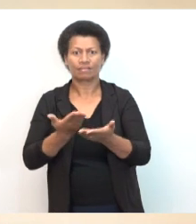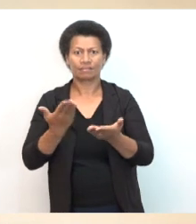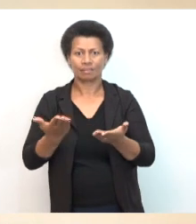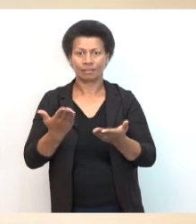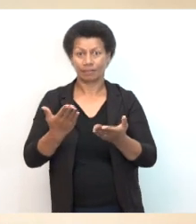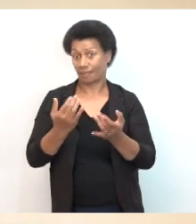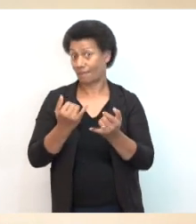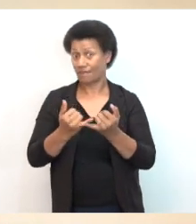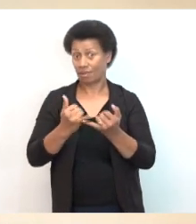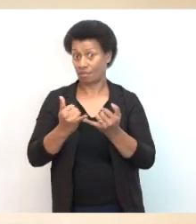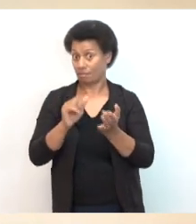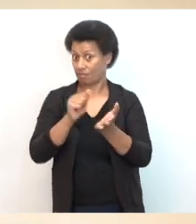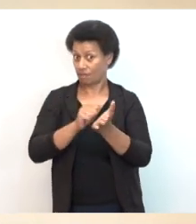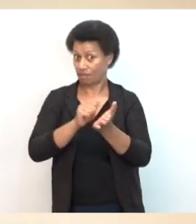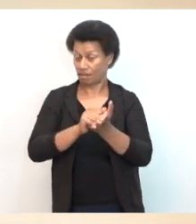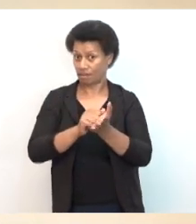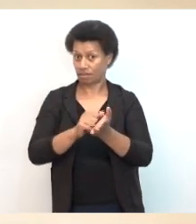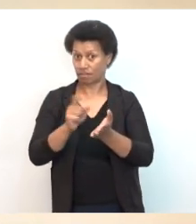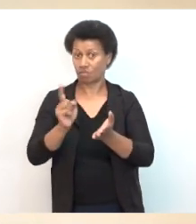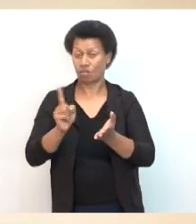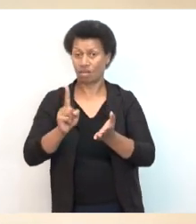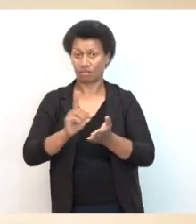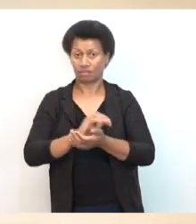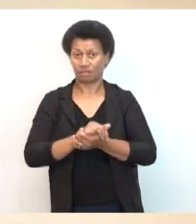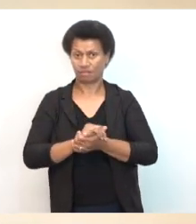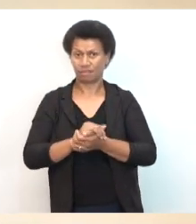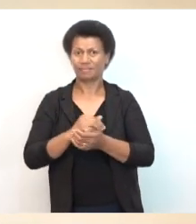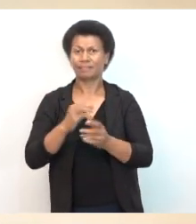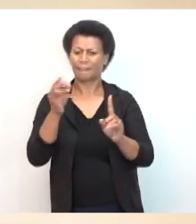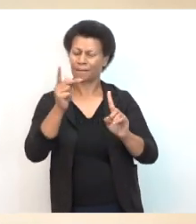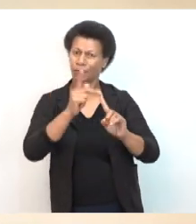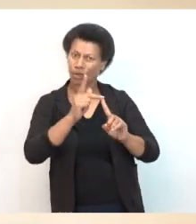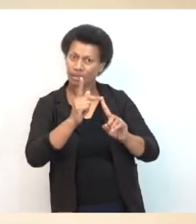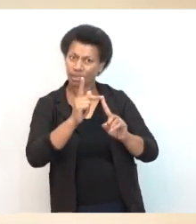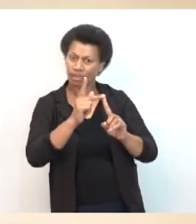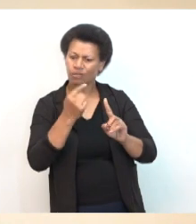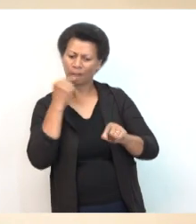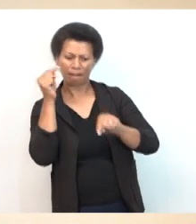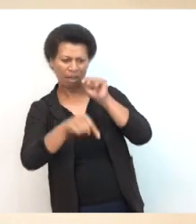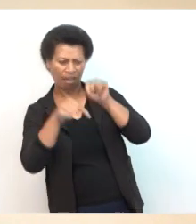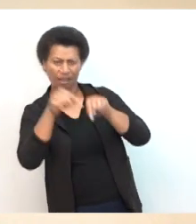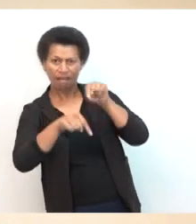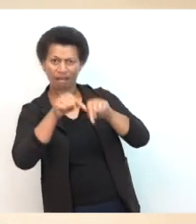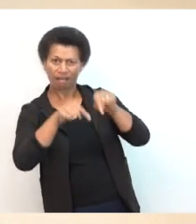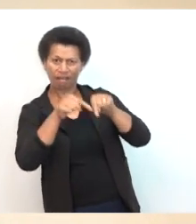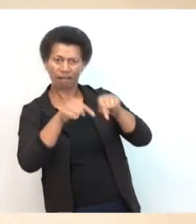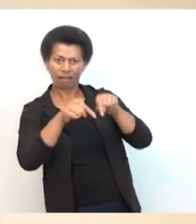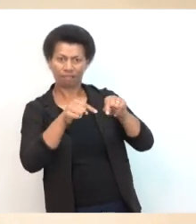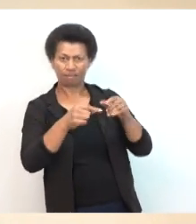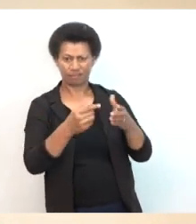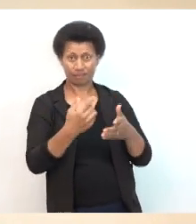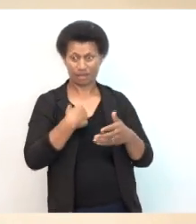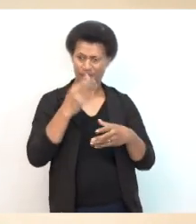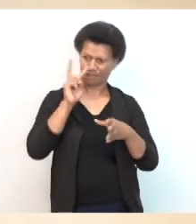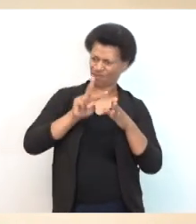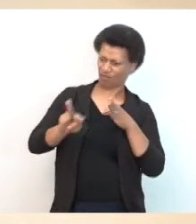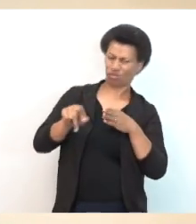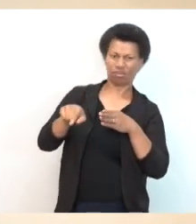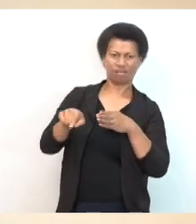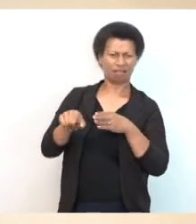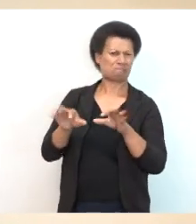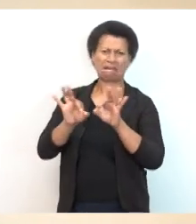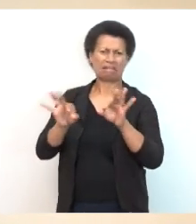very well to spout political rhetoric and point fingers, but in my view, Mr. Kayum's accusations holds no